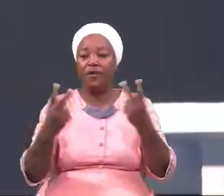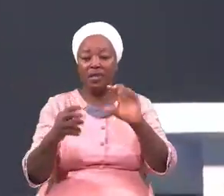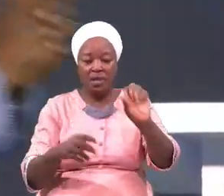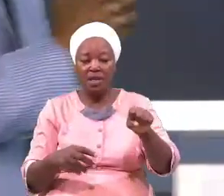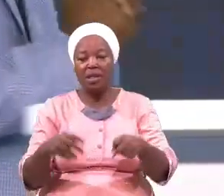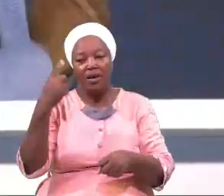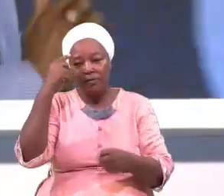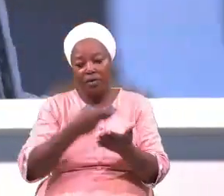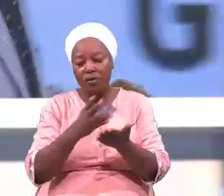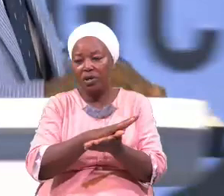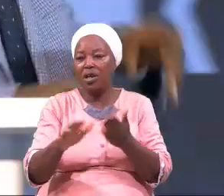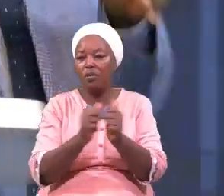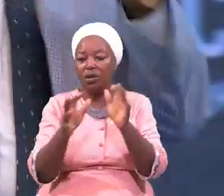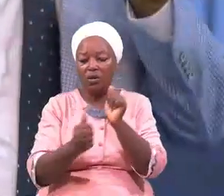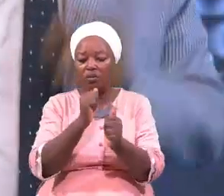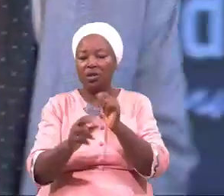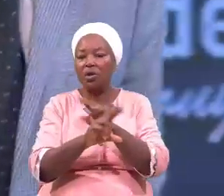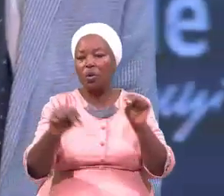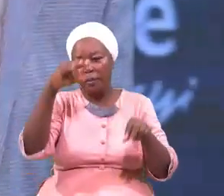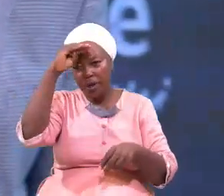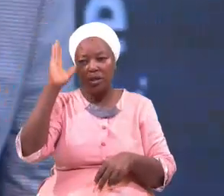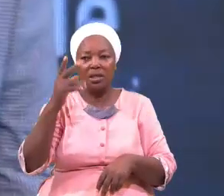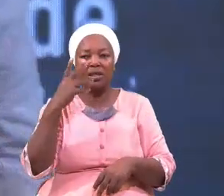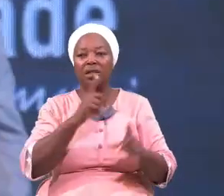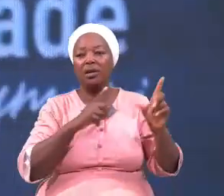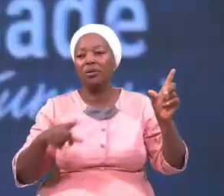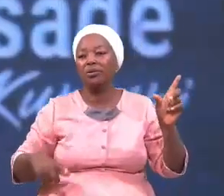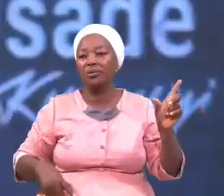holiness, without which no man shall see the Lord.